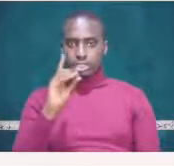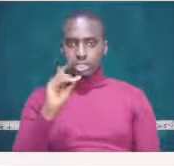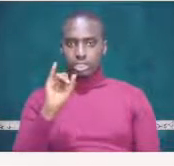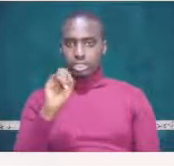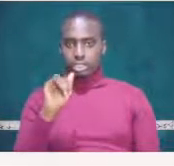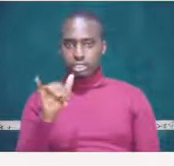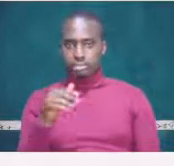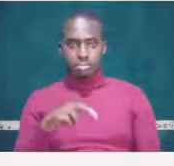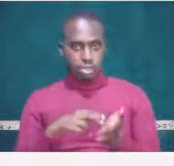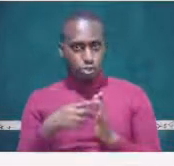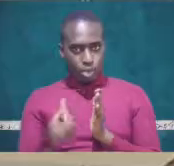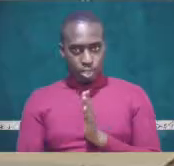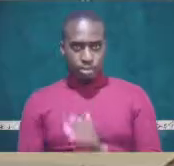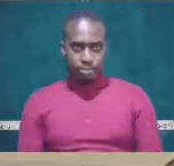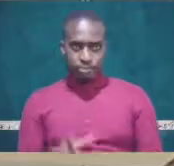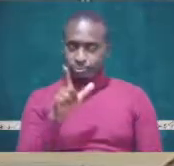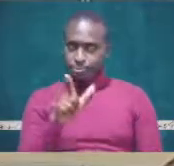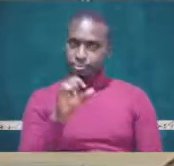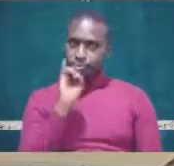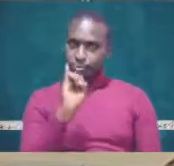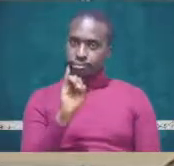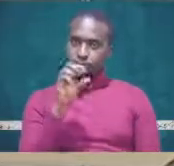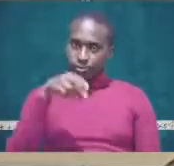liquidity? Liquidity.